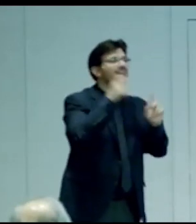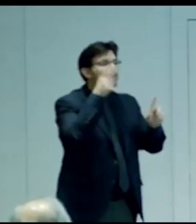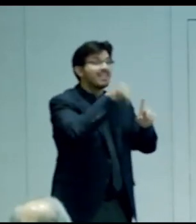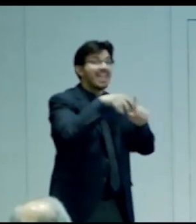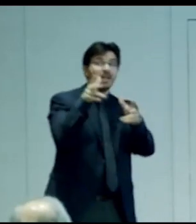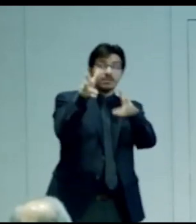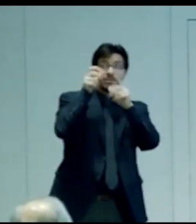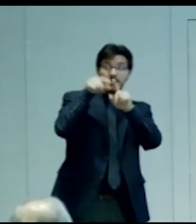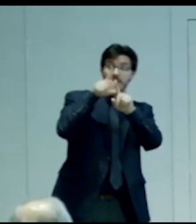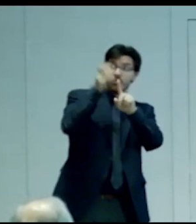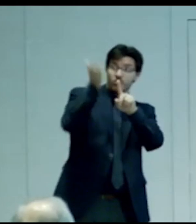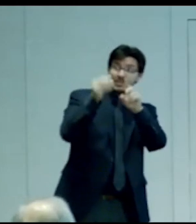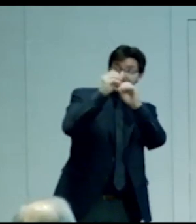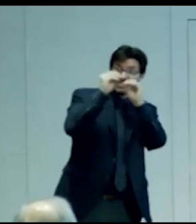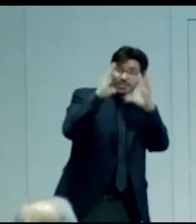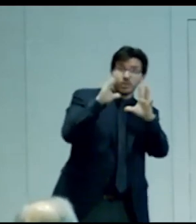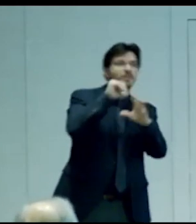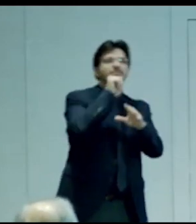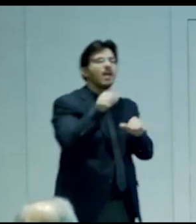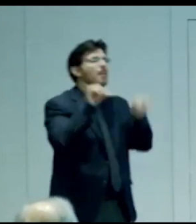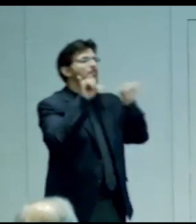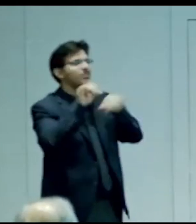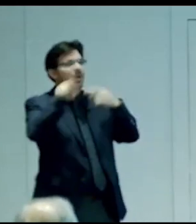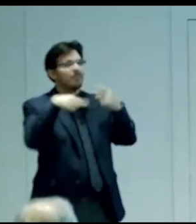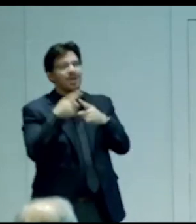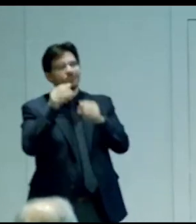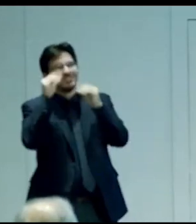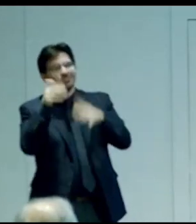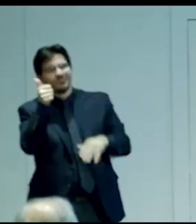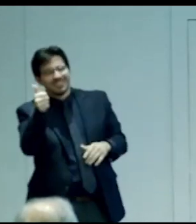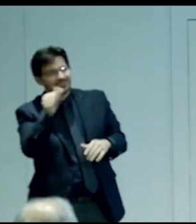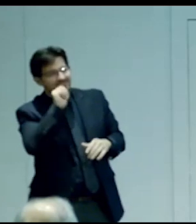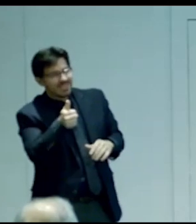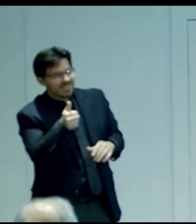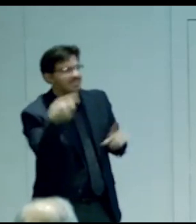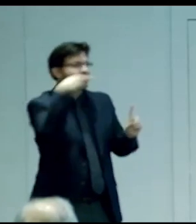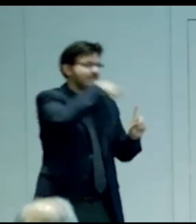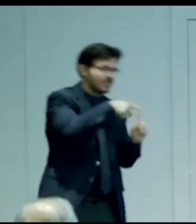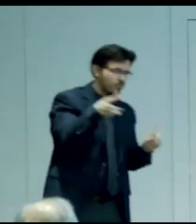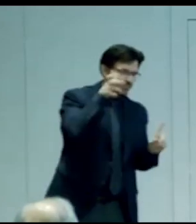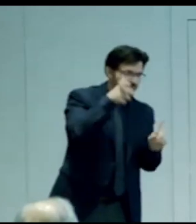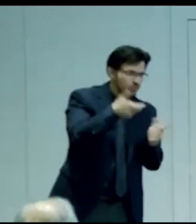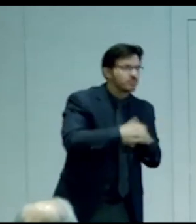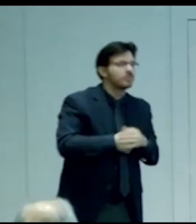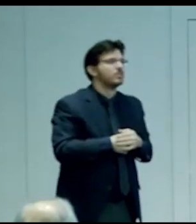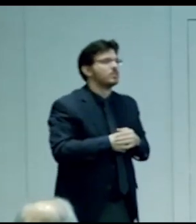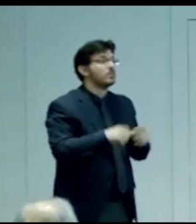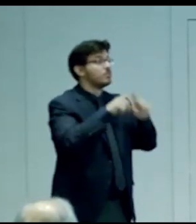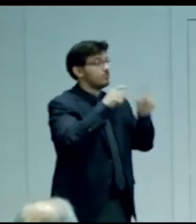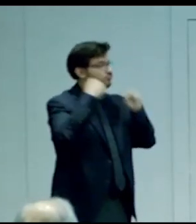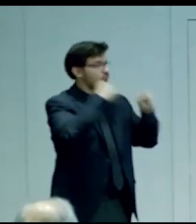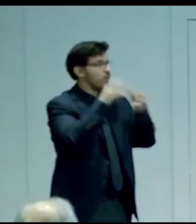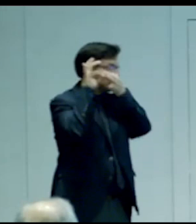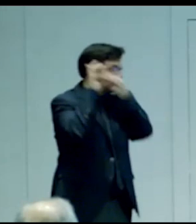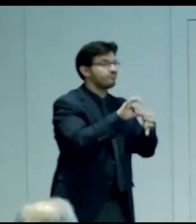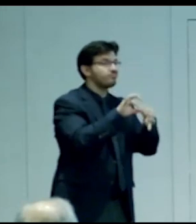for opportunity to learn, which is the key variable I've been suggesting, is very strong